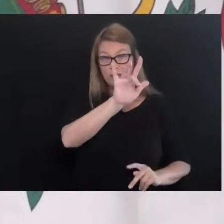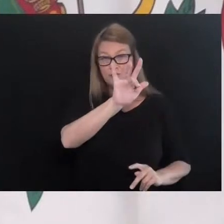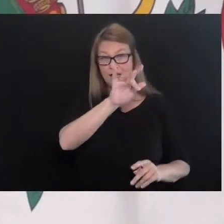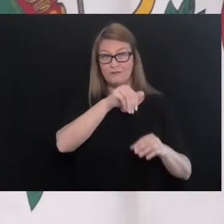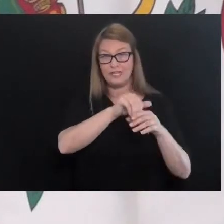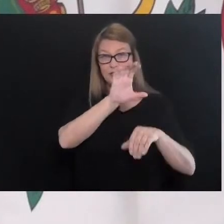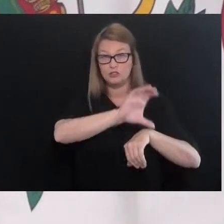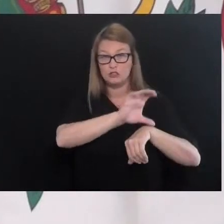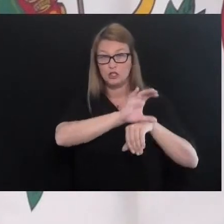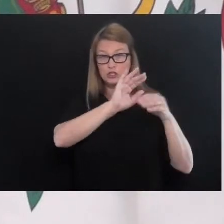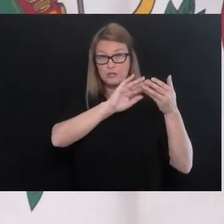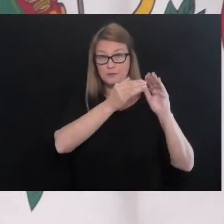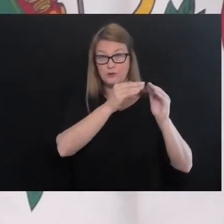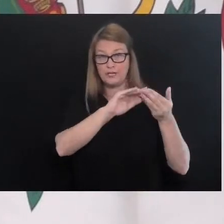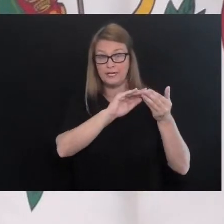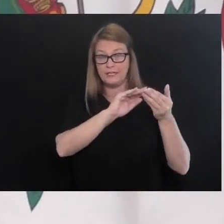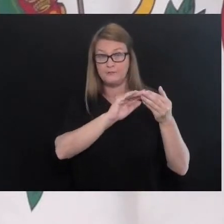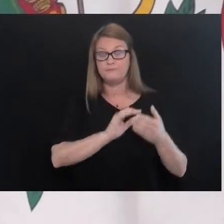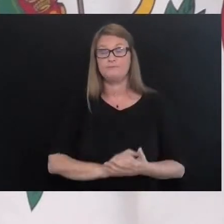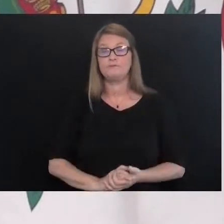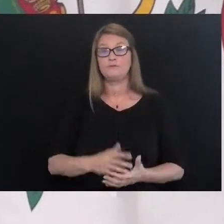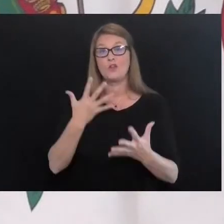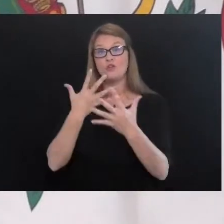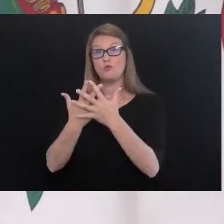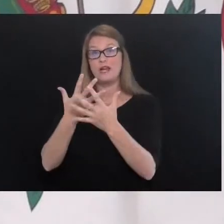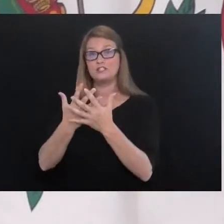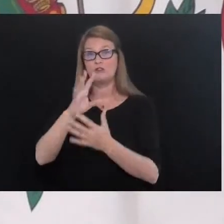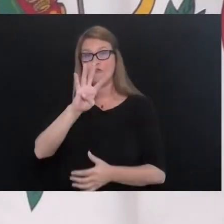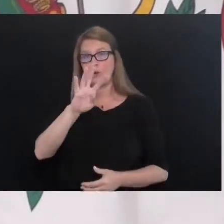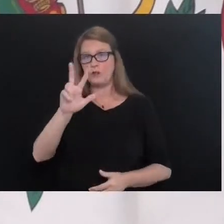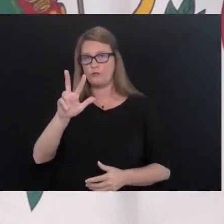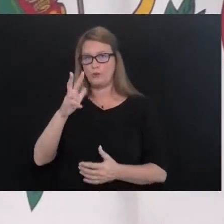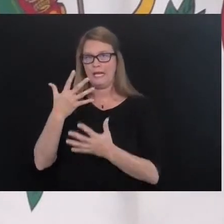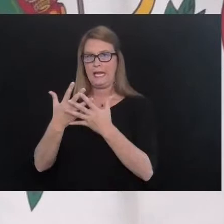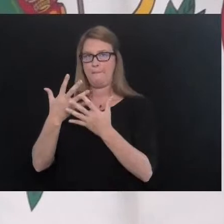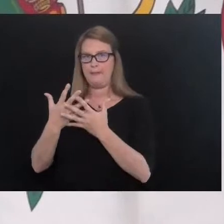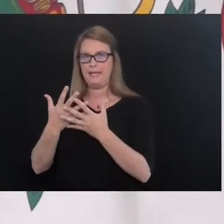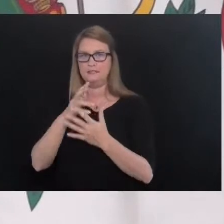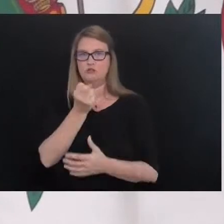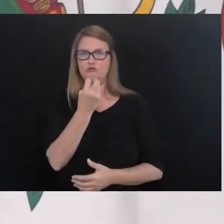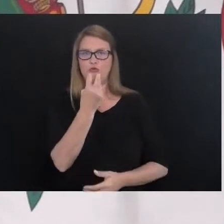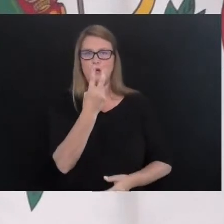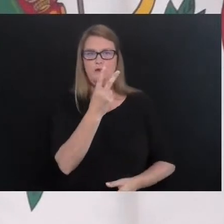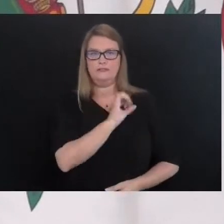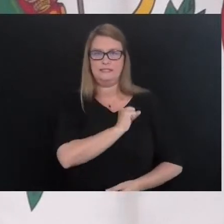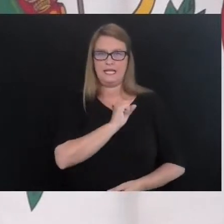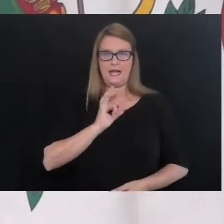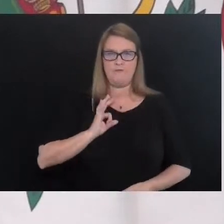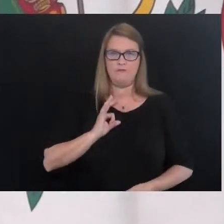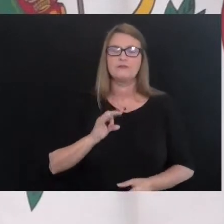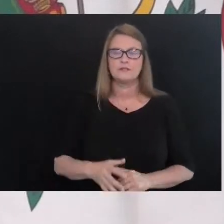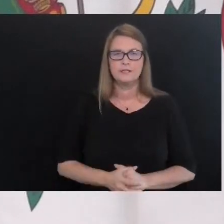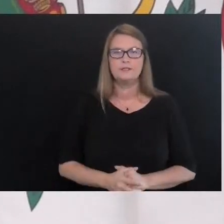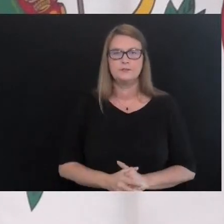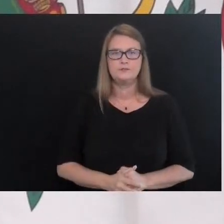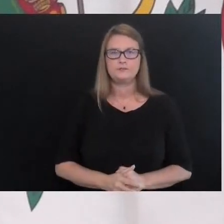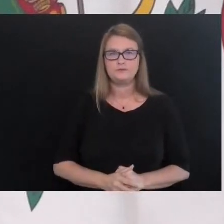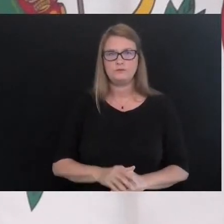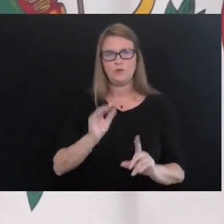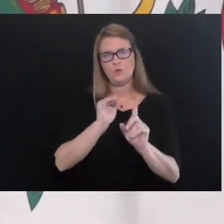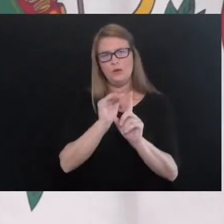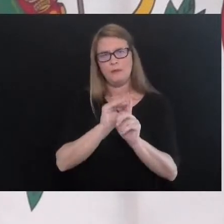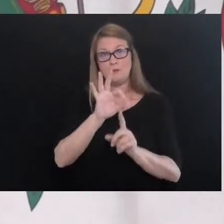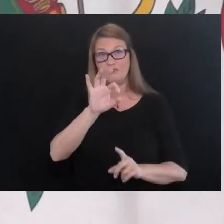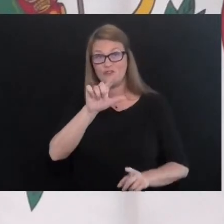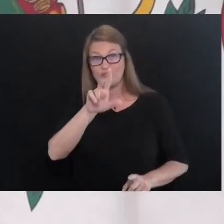church community. Corrections has 43 inmate cases and 12 staff cases. I remind you about taking the